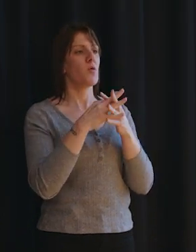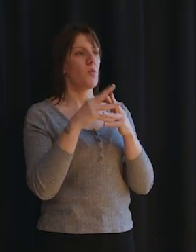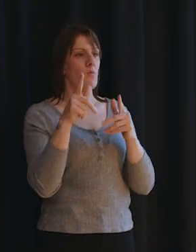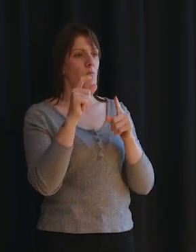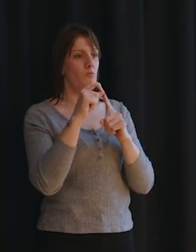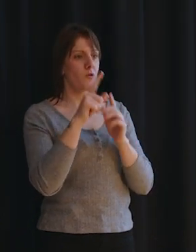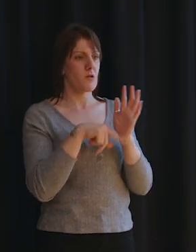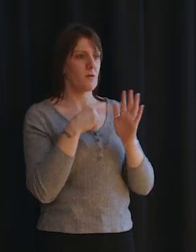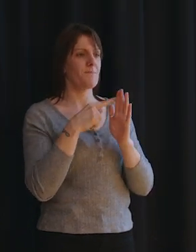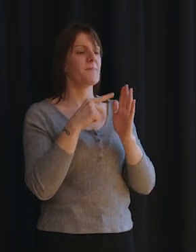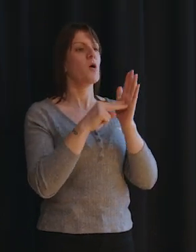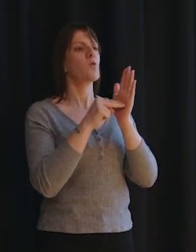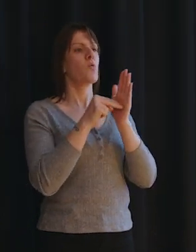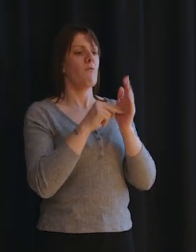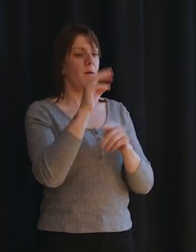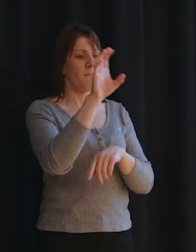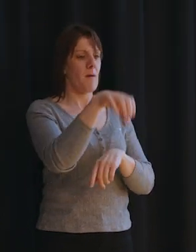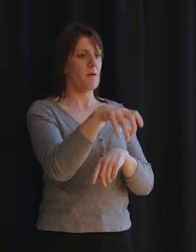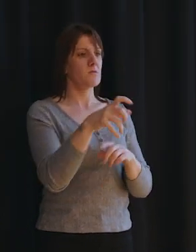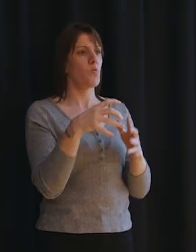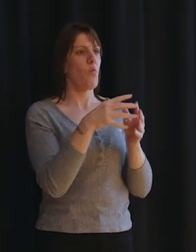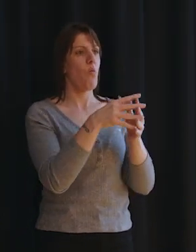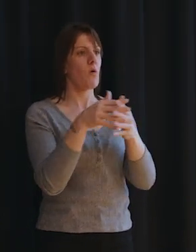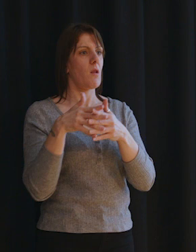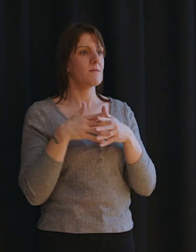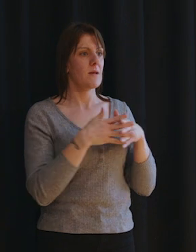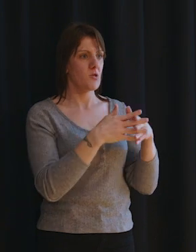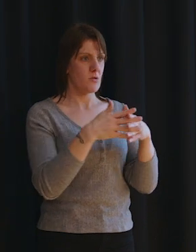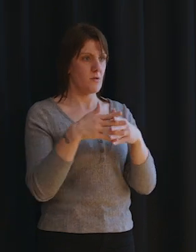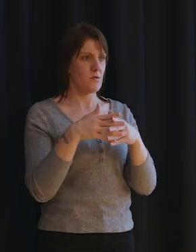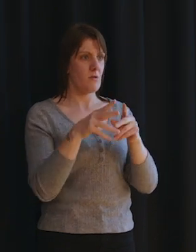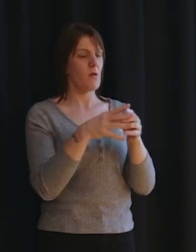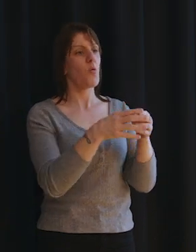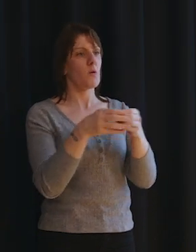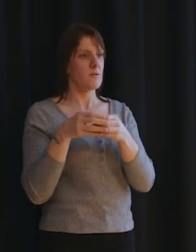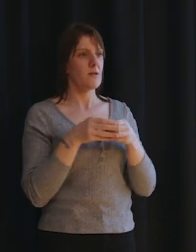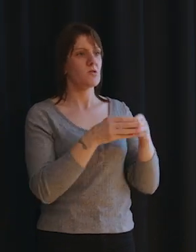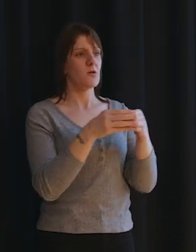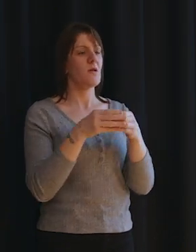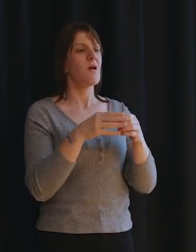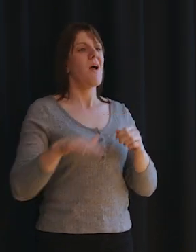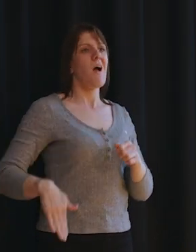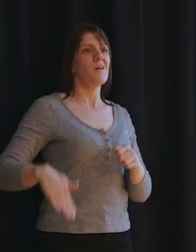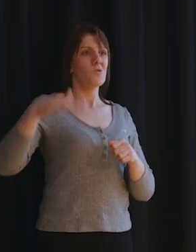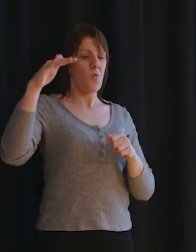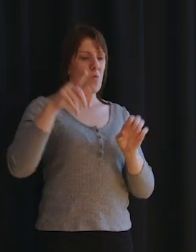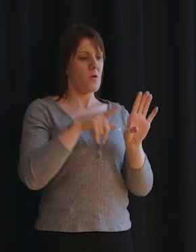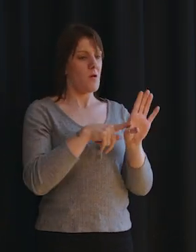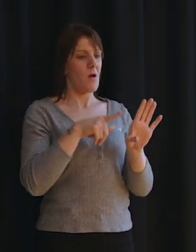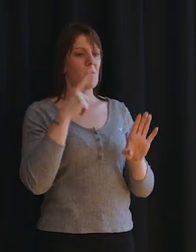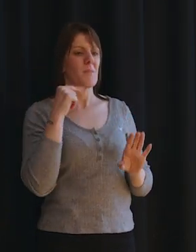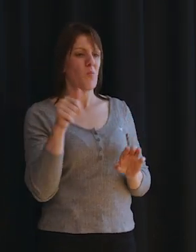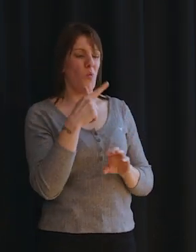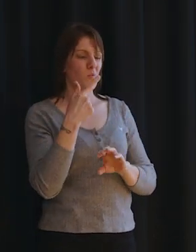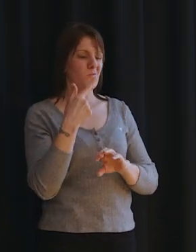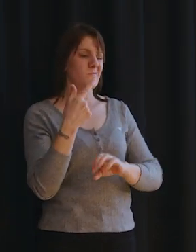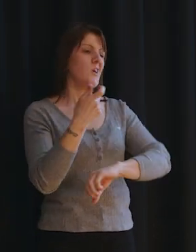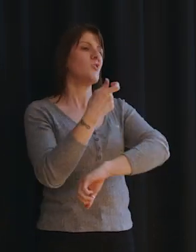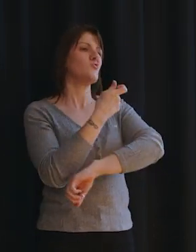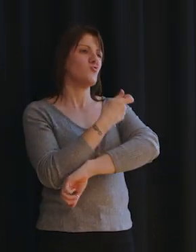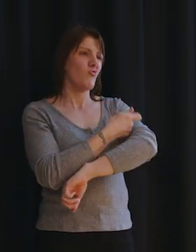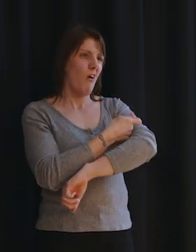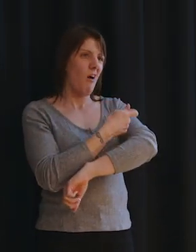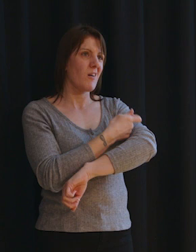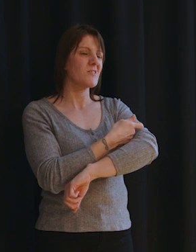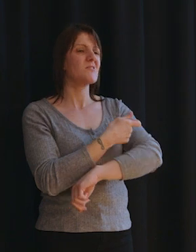primarily a Norfolk-based organisation which works with adults and young people with their substance misuse issues, so drugs and alcohol.